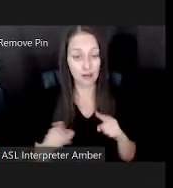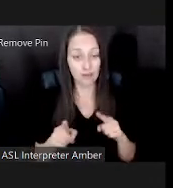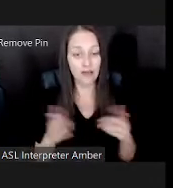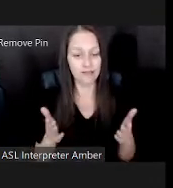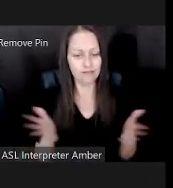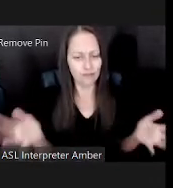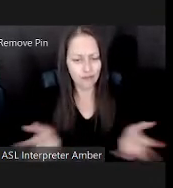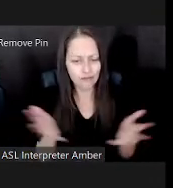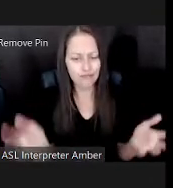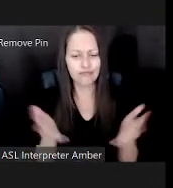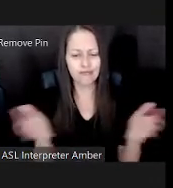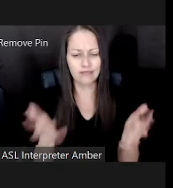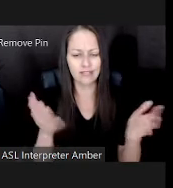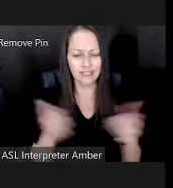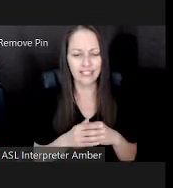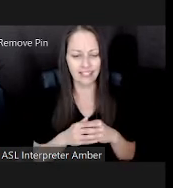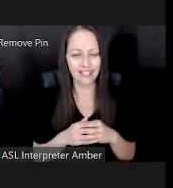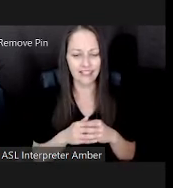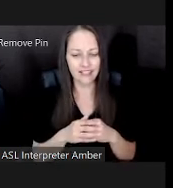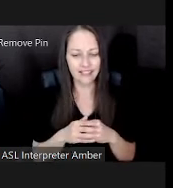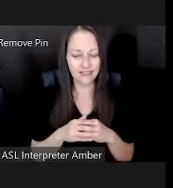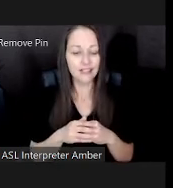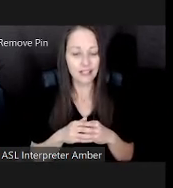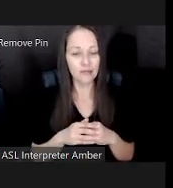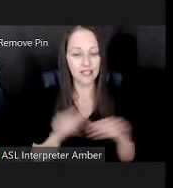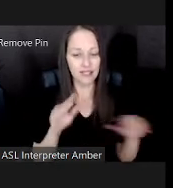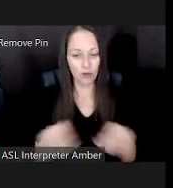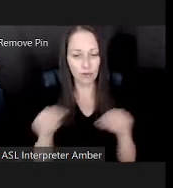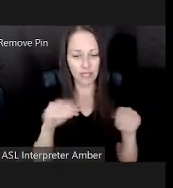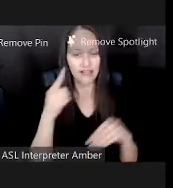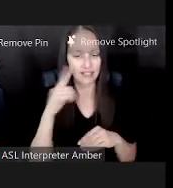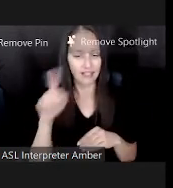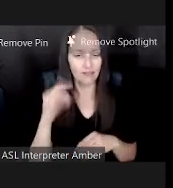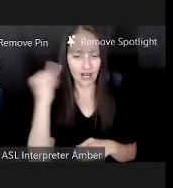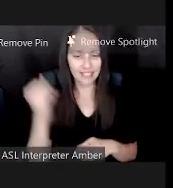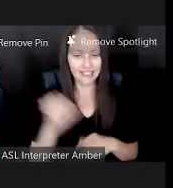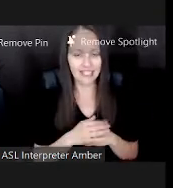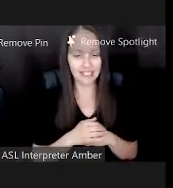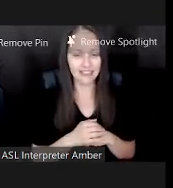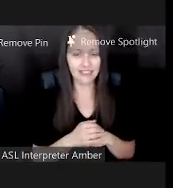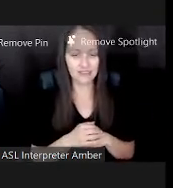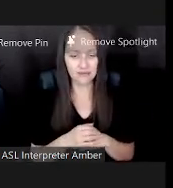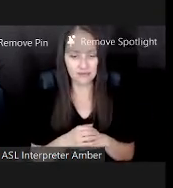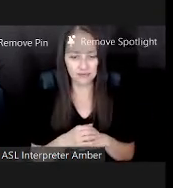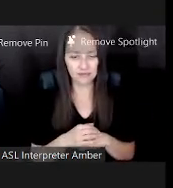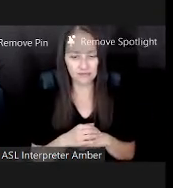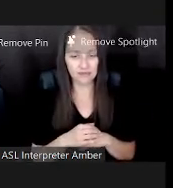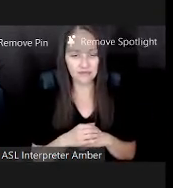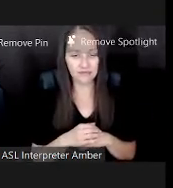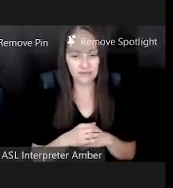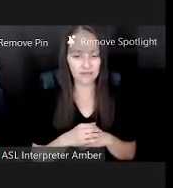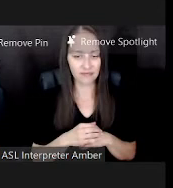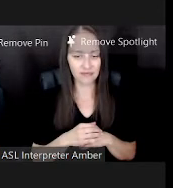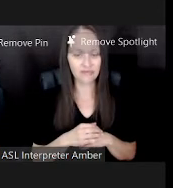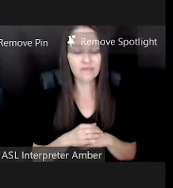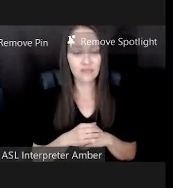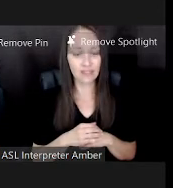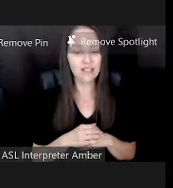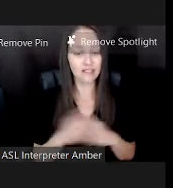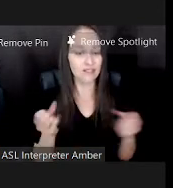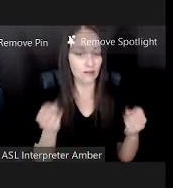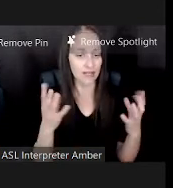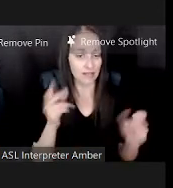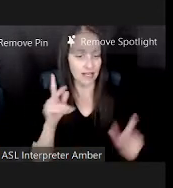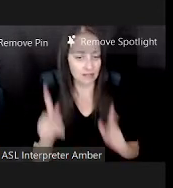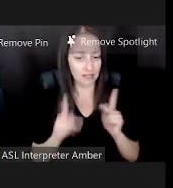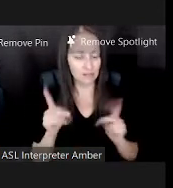ideas, if that makes sense. Mm-hmm. And you know, you mentioned Sam Miller, and Sam and a lot of the people that will be speaking in the course of the